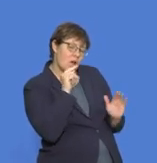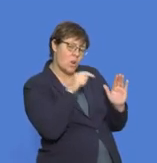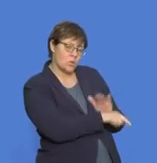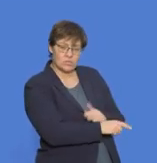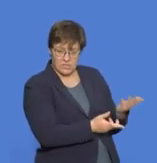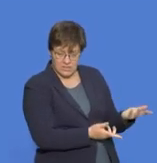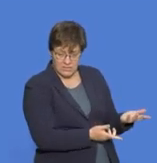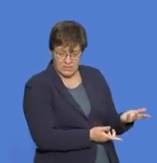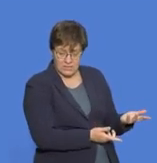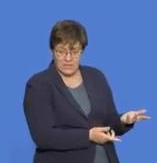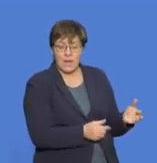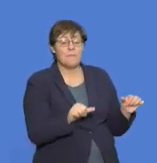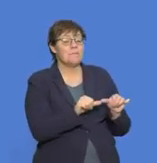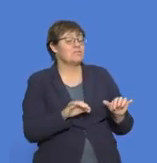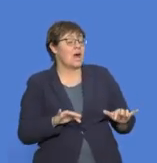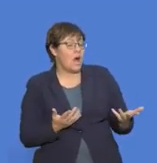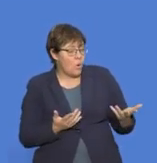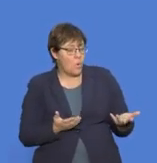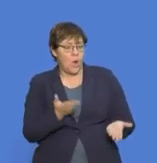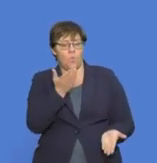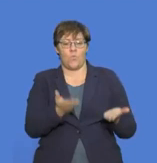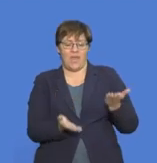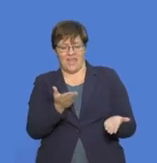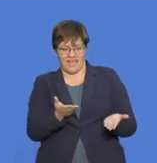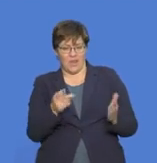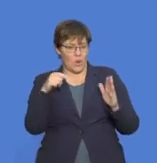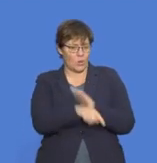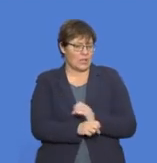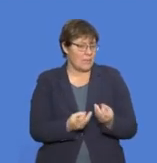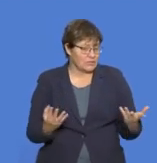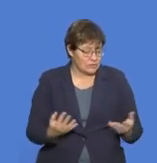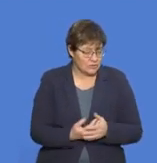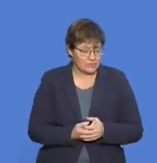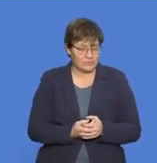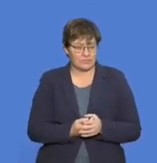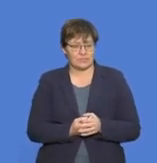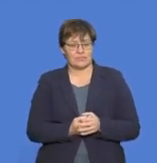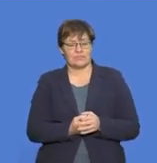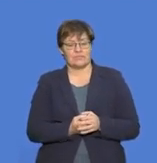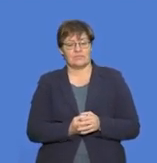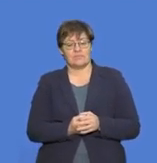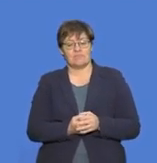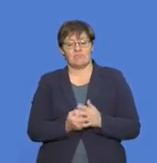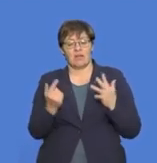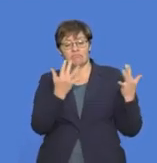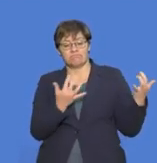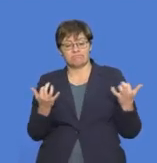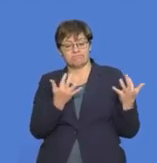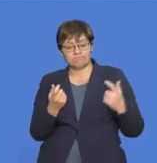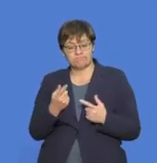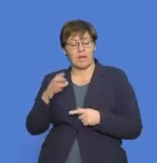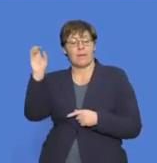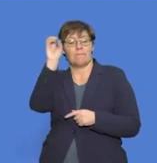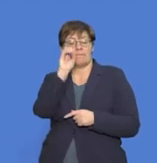it had lost, and they measured that by seeing how much weight it had lost. Okay, and they then worked out